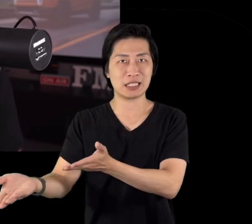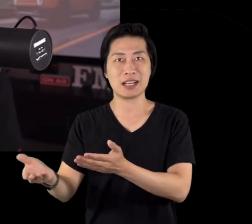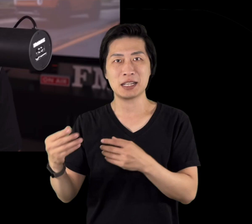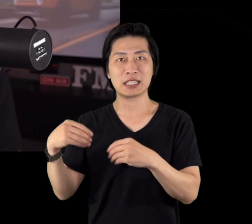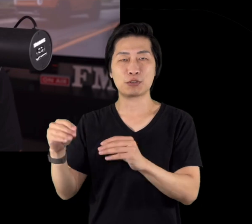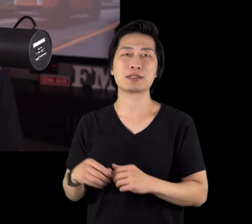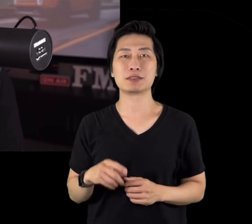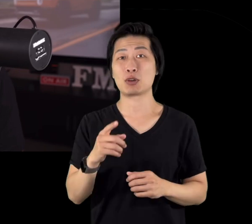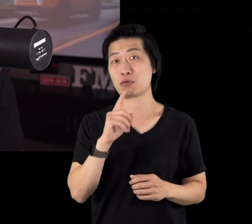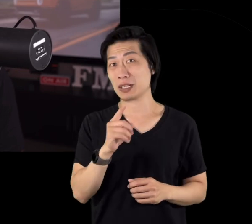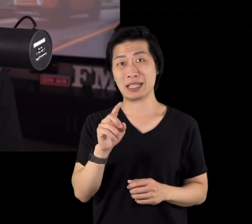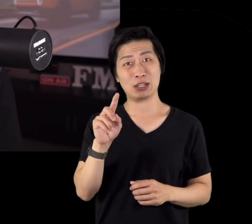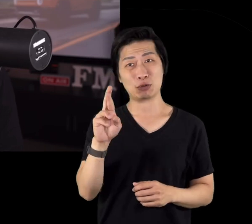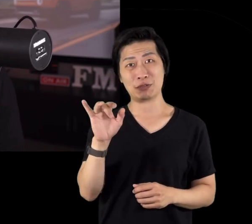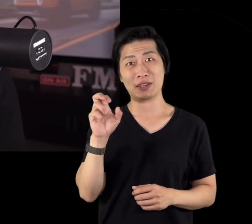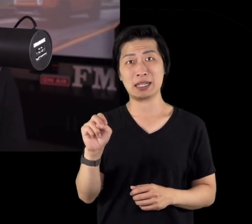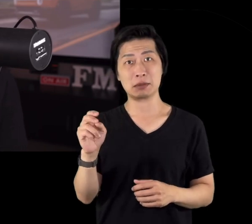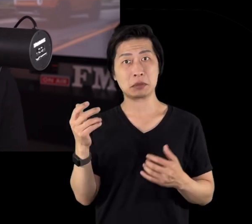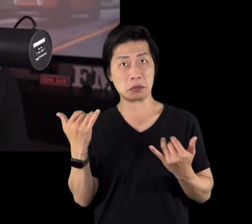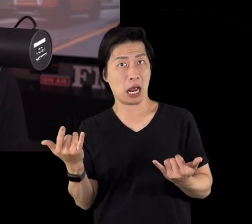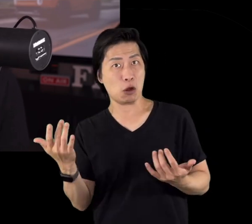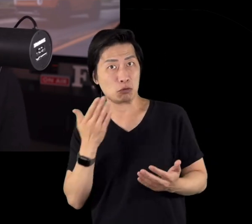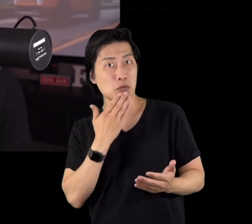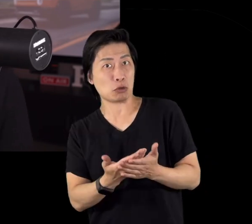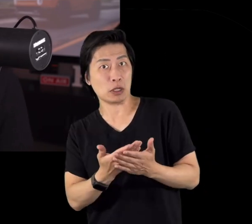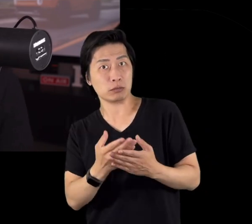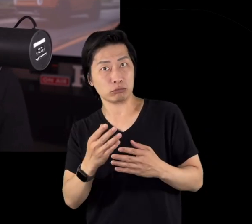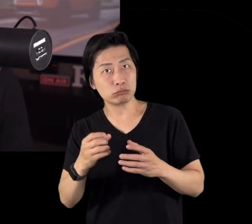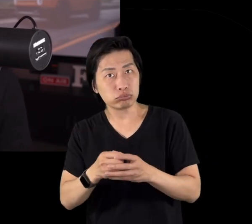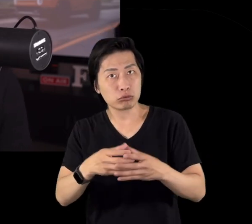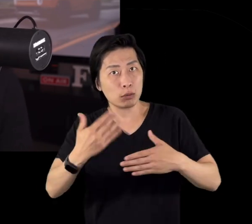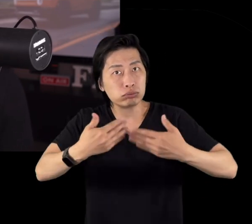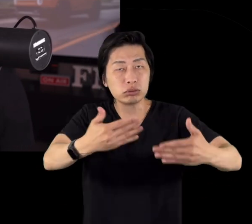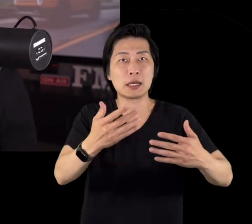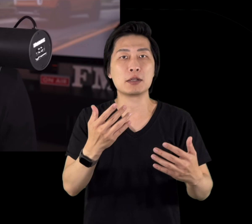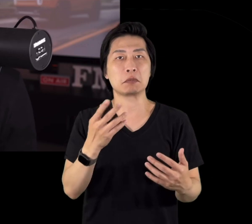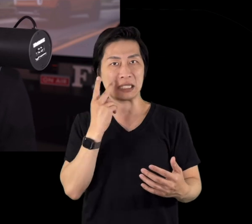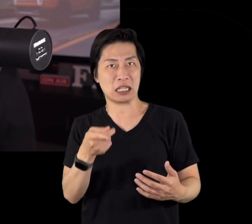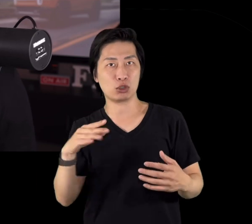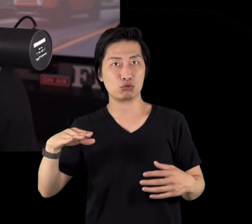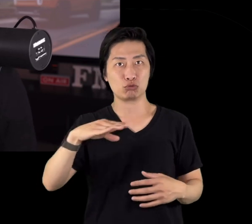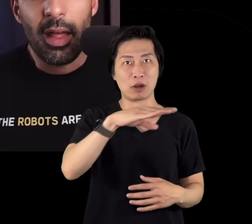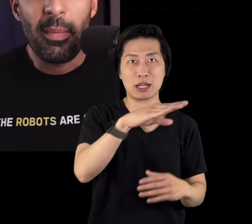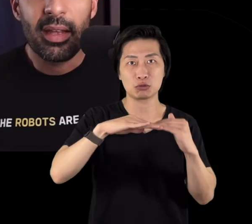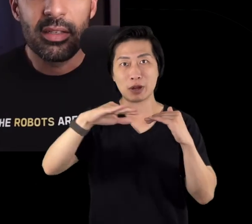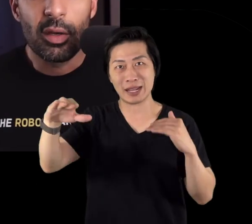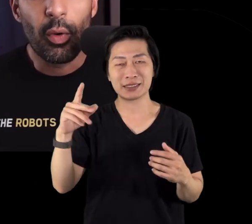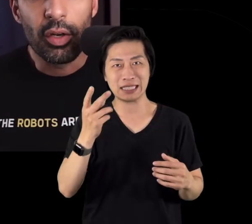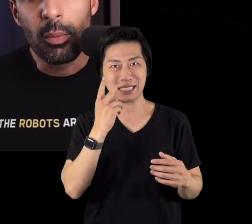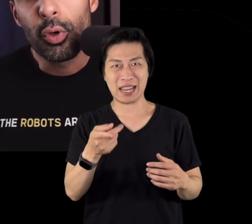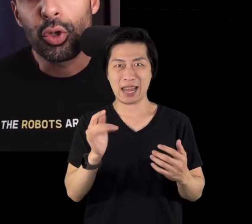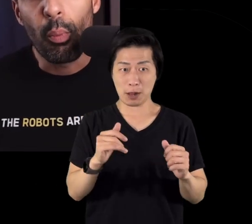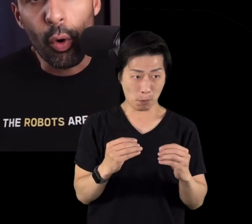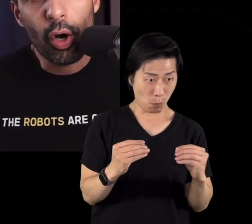So again, Rivian's in a pretty good spot as far as momentum goes, and it's really encouraging to see this sort of trend appear from Rivian. That mechanism